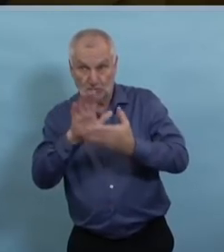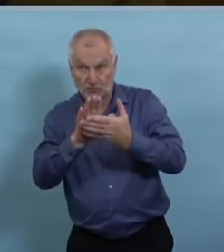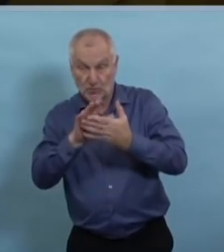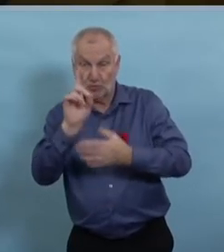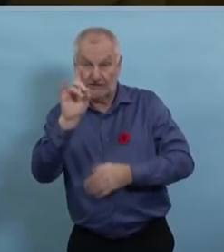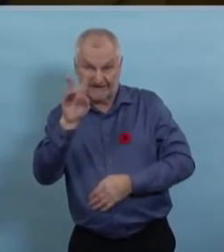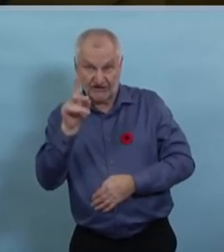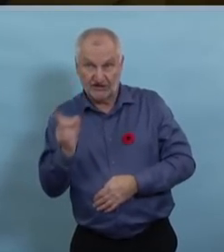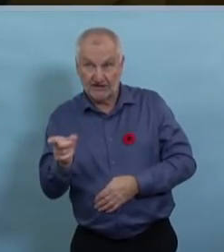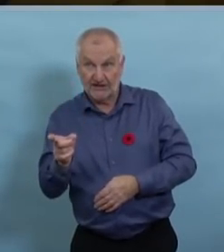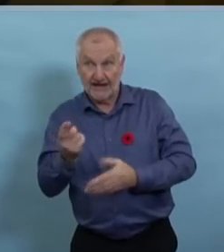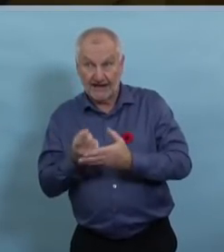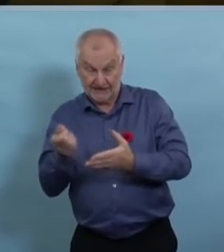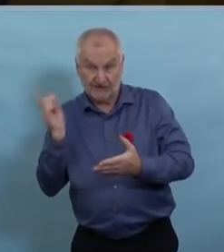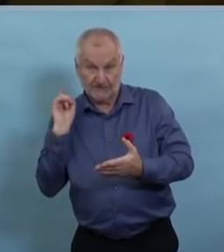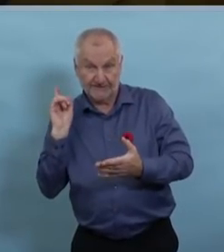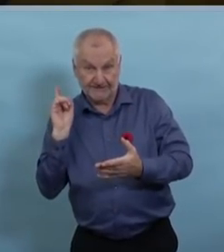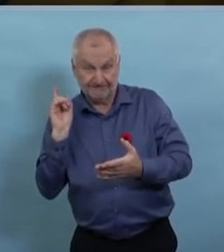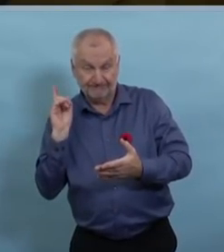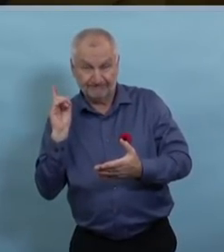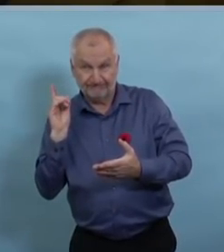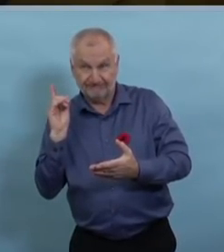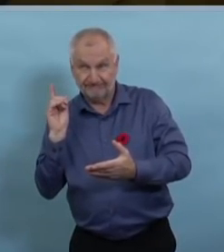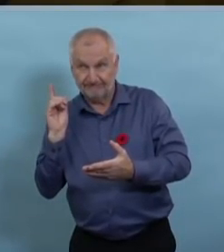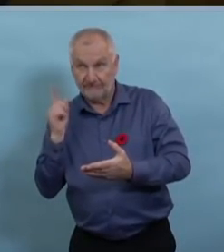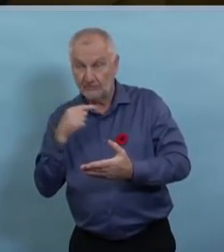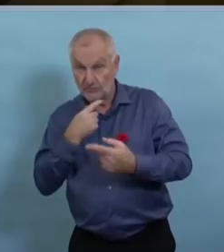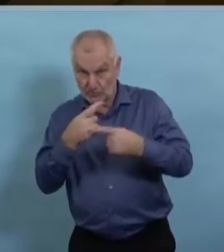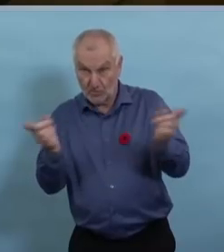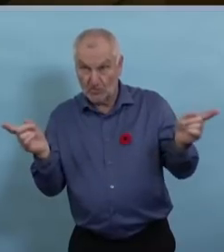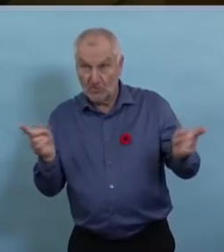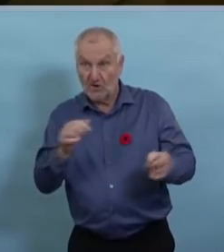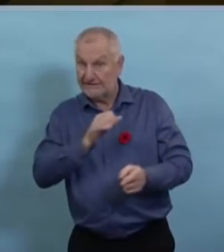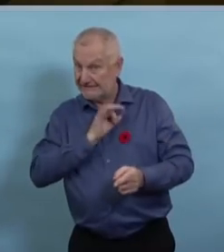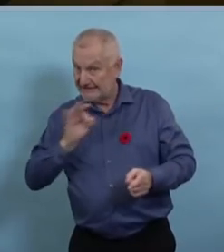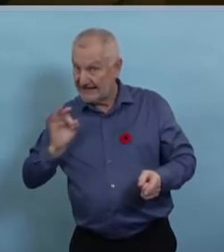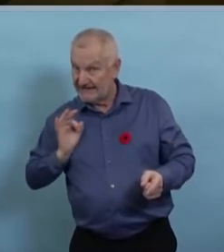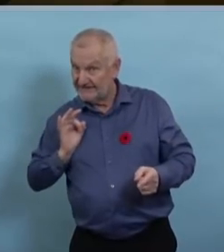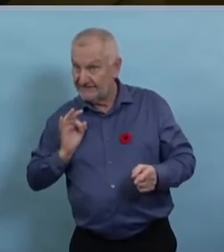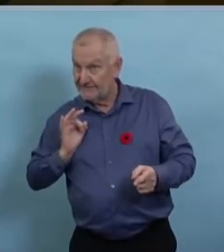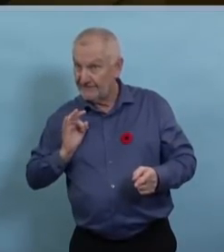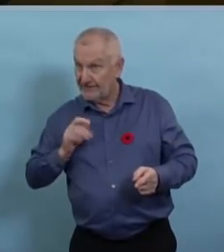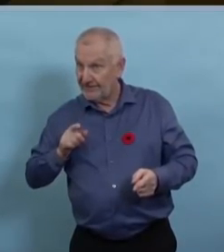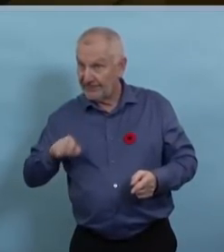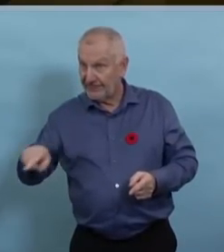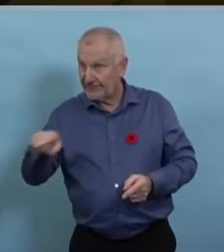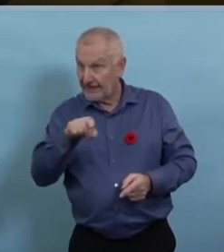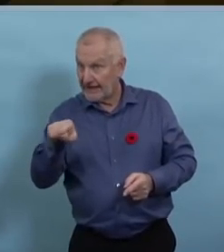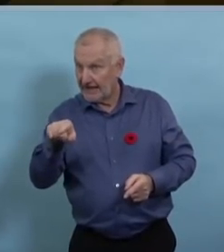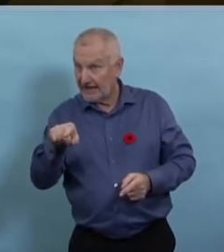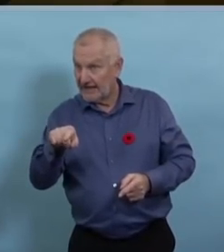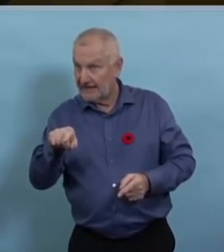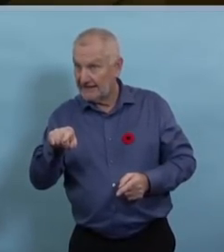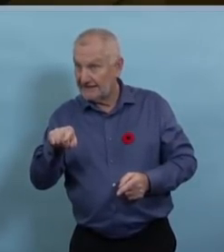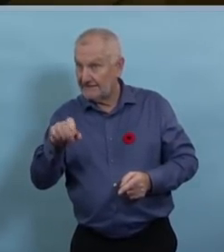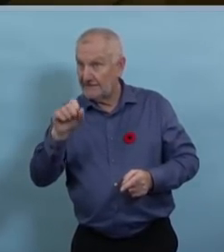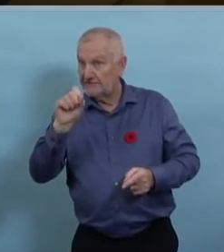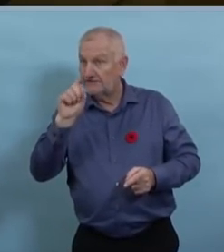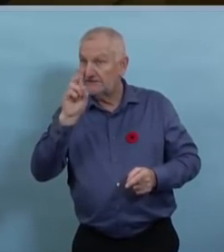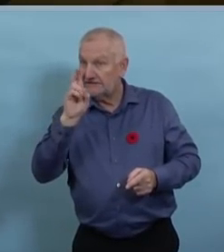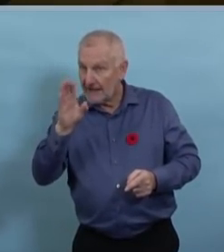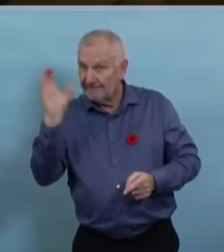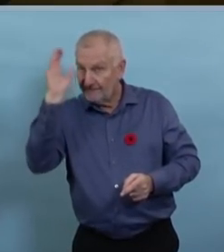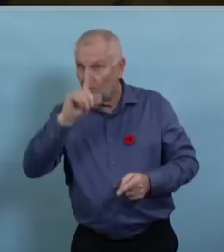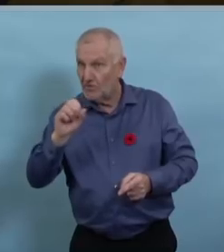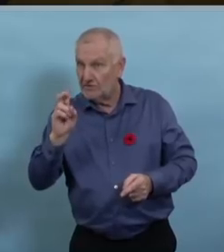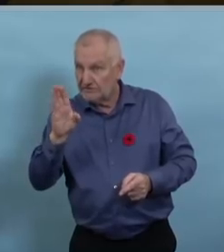directive, to their staff saying that, they need to look for substitutes internally, that the substitute pool has been depleted.